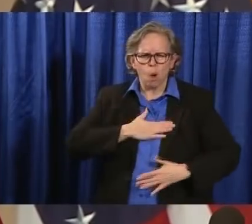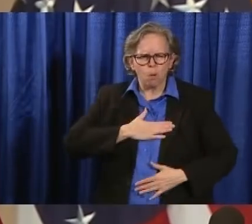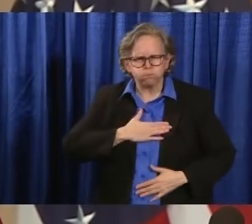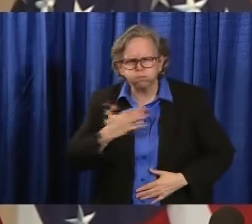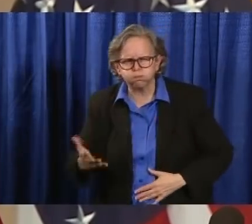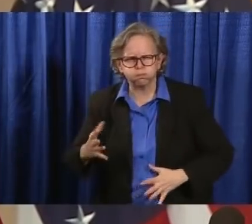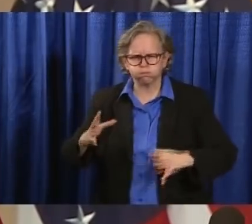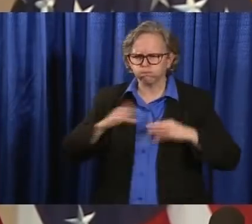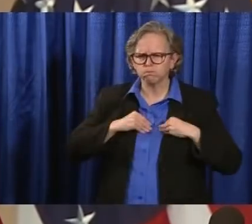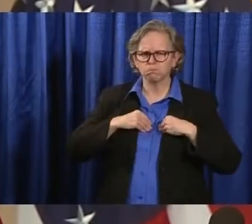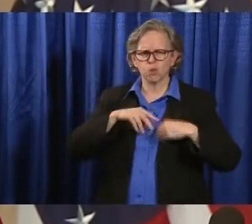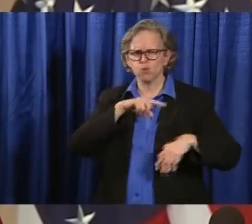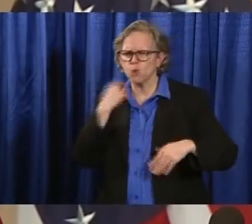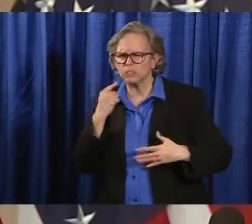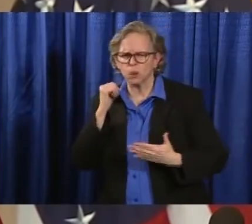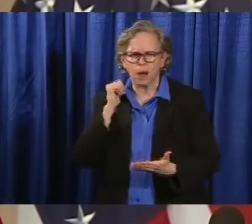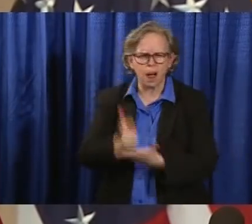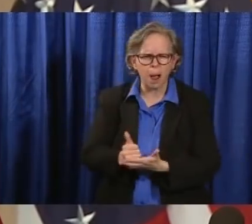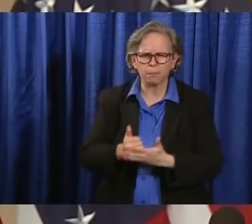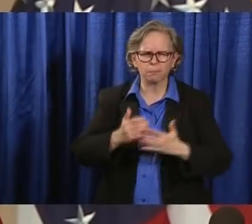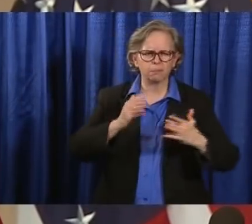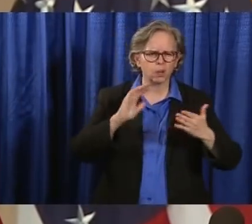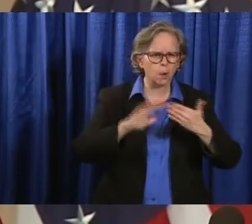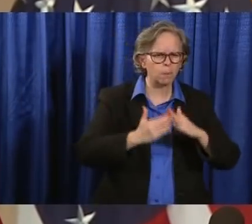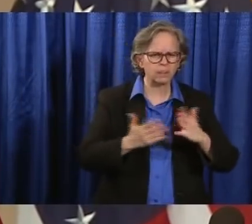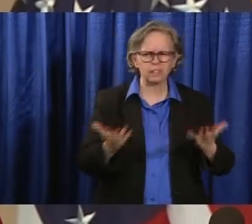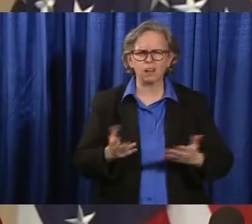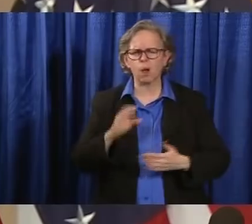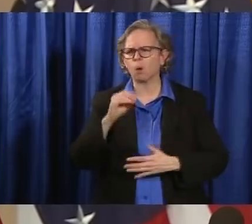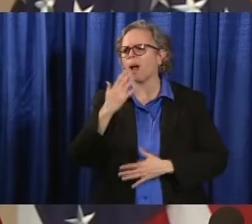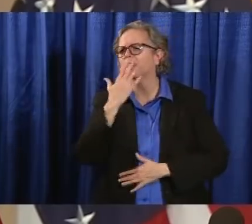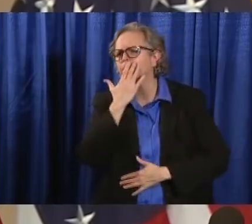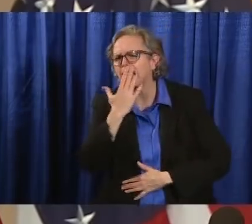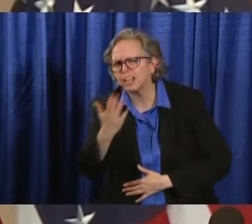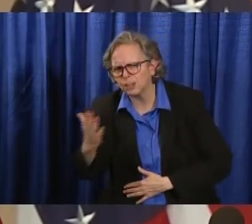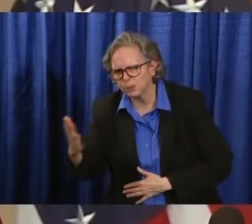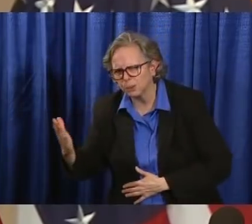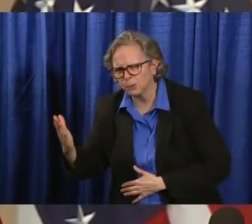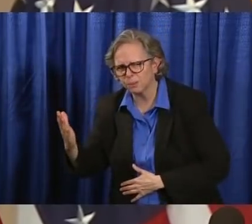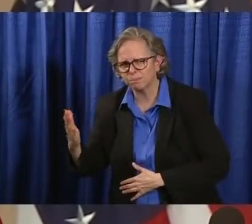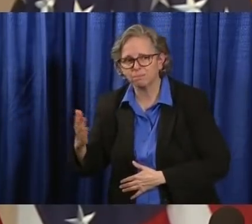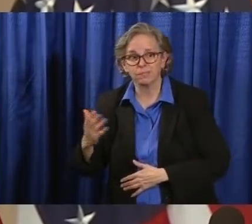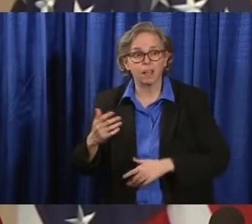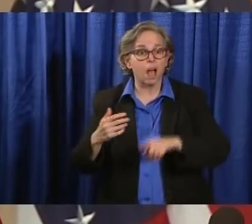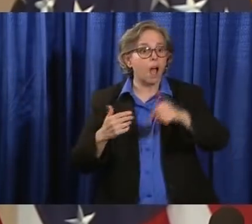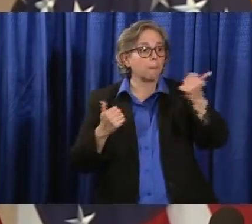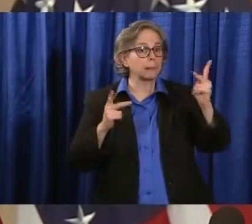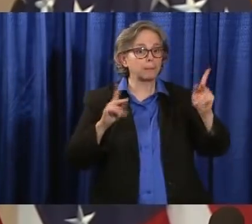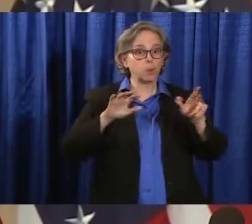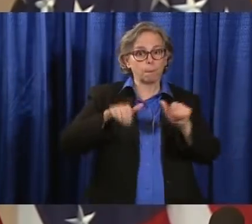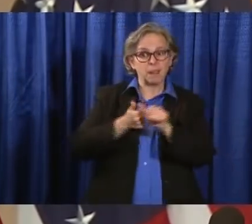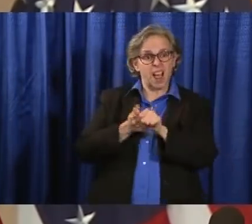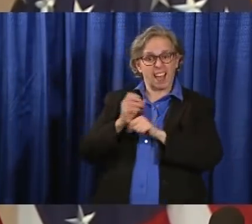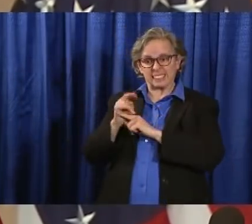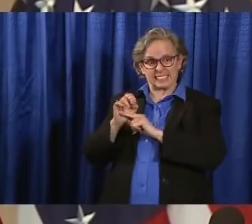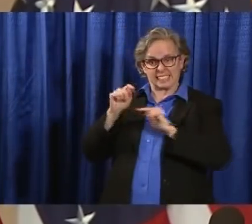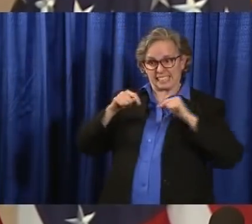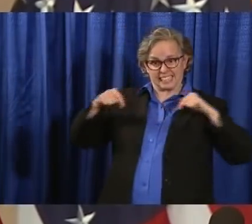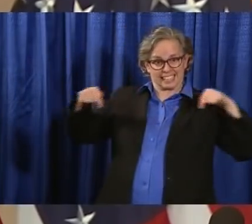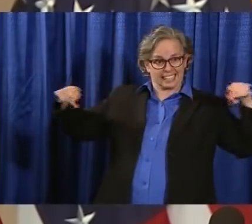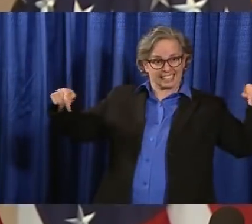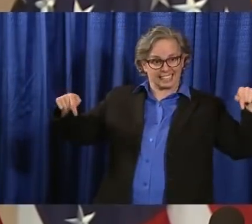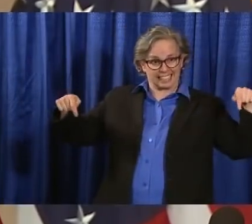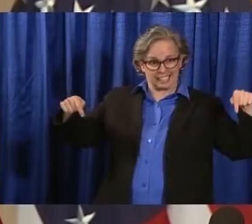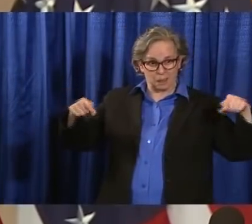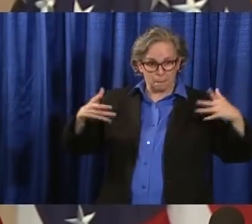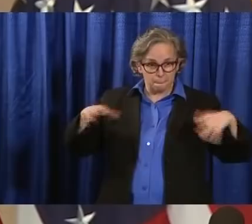our communities and Ohio, just thank you. And everybody else behind the scenes that's making the best effort so